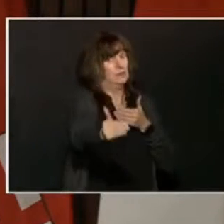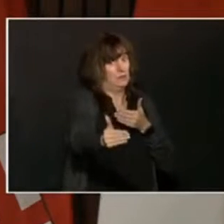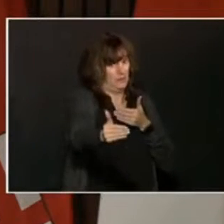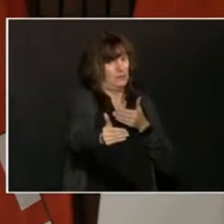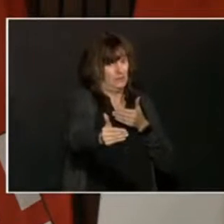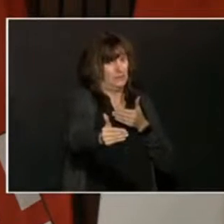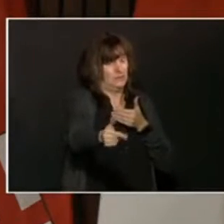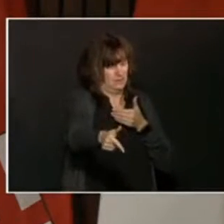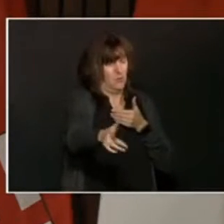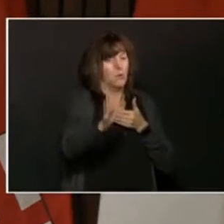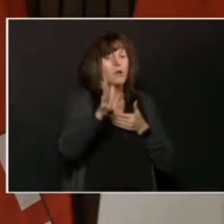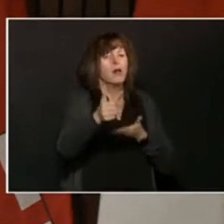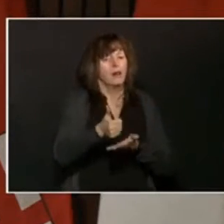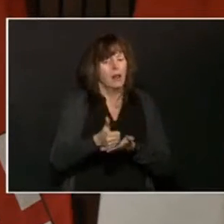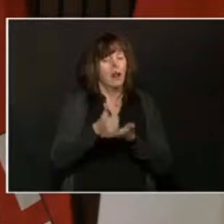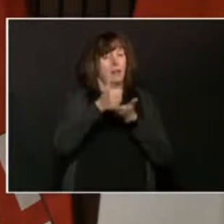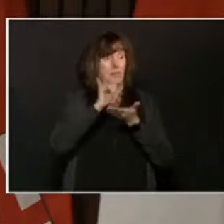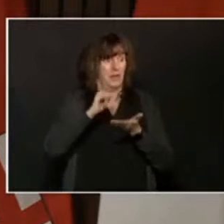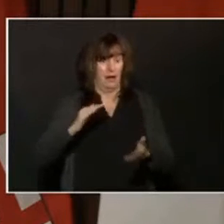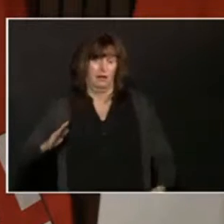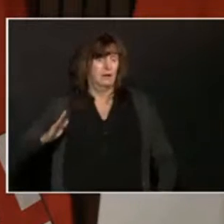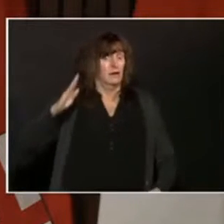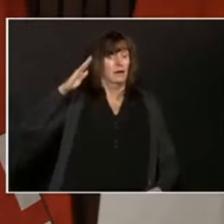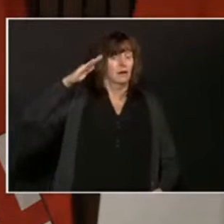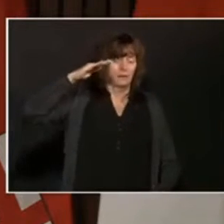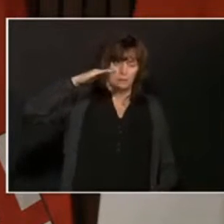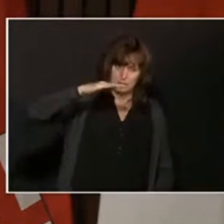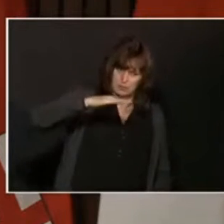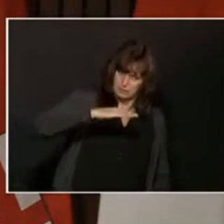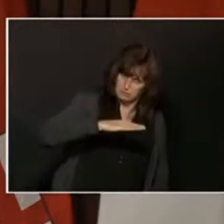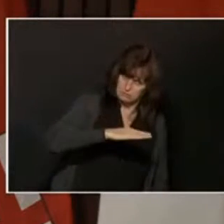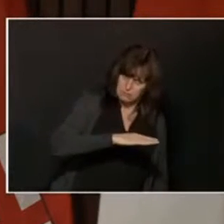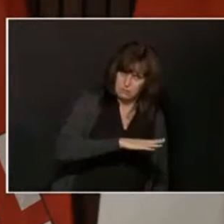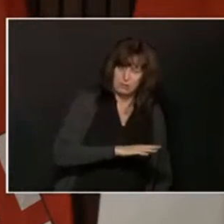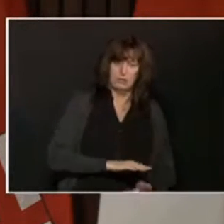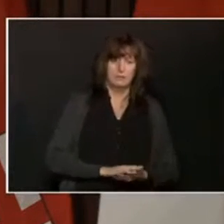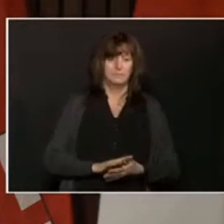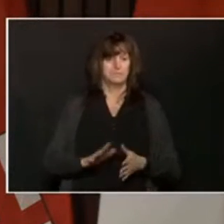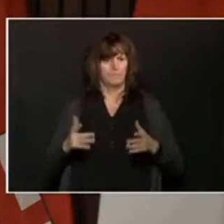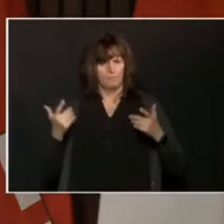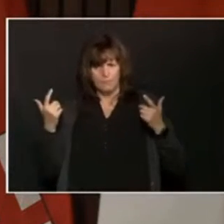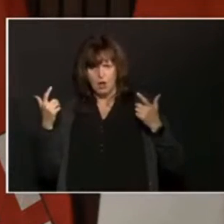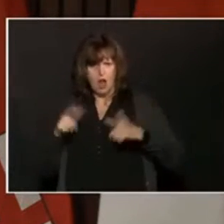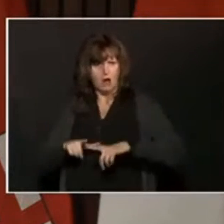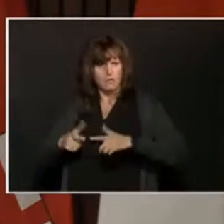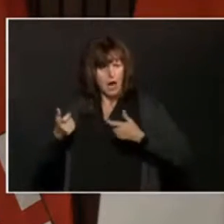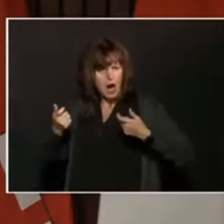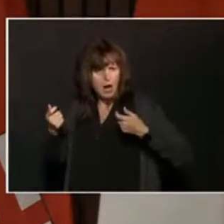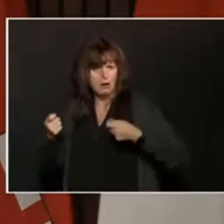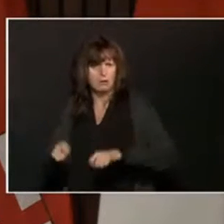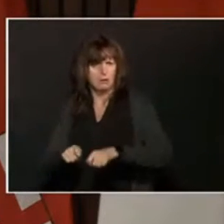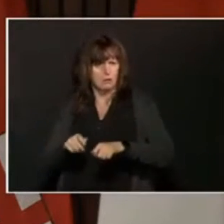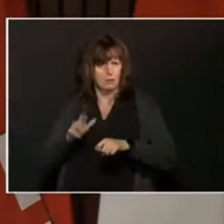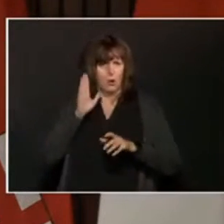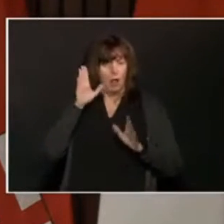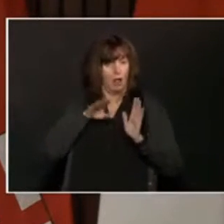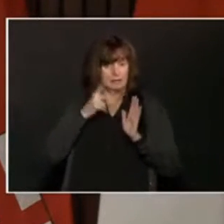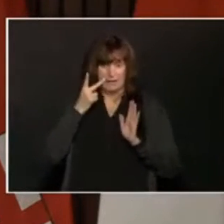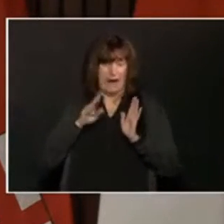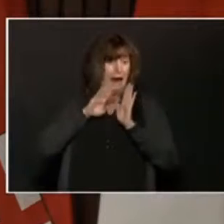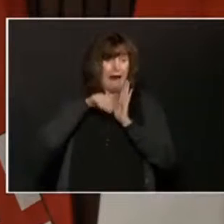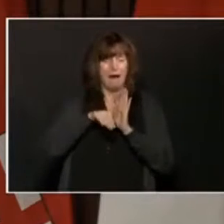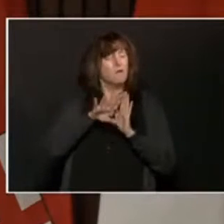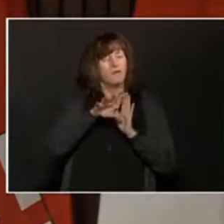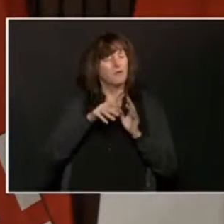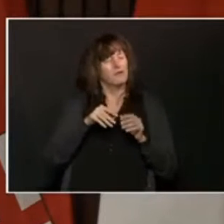reduction in case numbers. They won't start coming down right at the beginning of the lockdown necessarily in a way that would, I think, give people reassurance, but they will come down